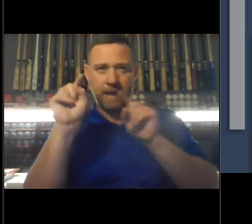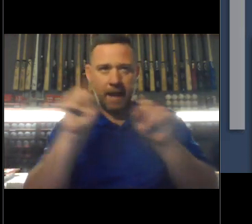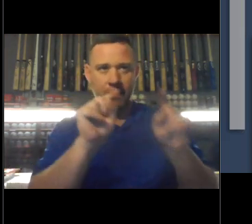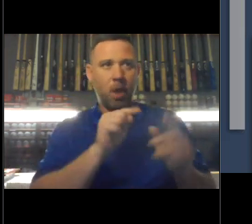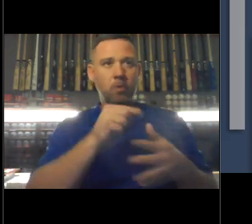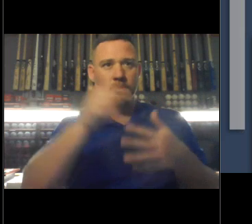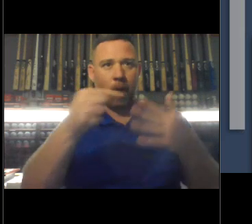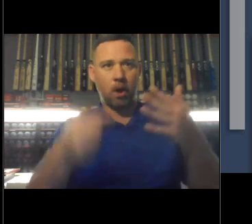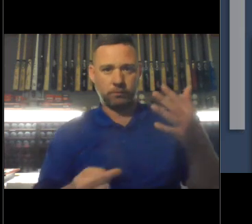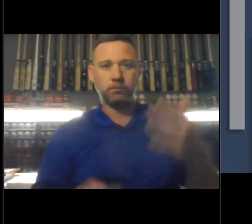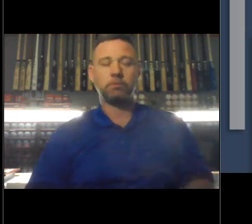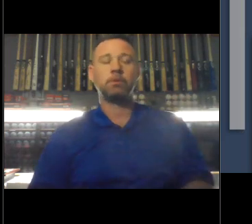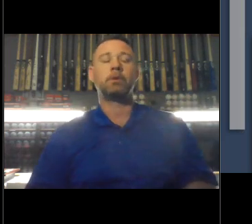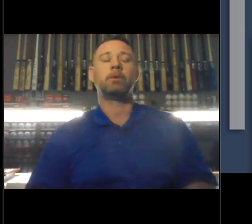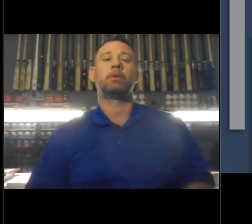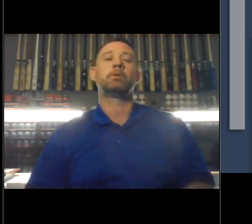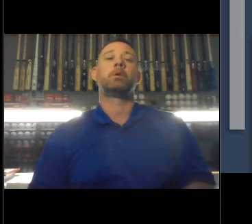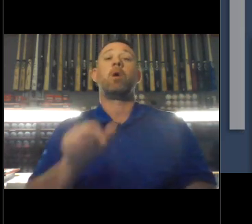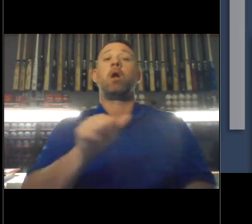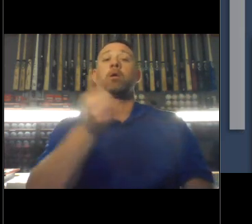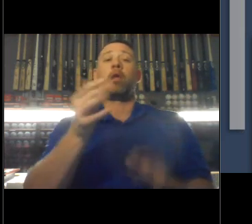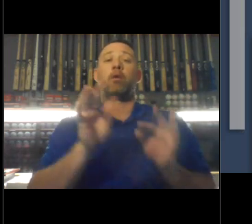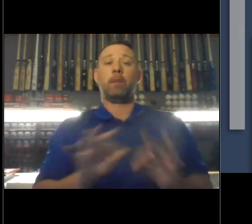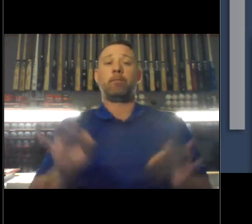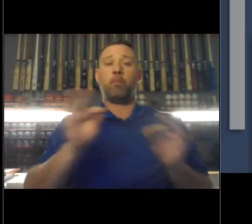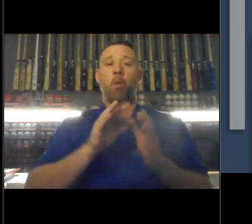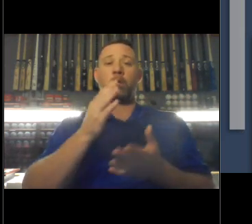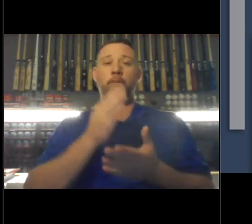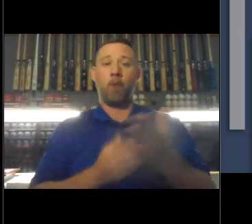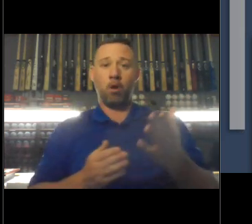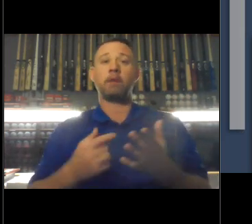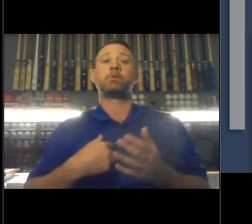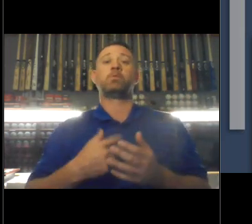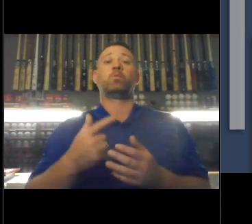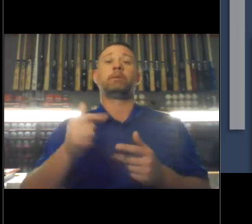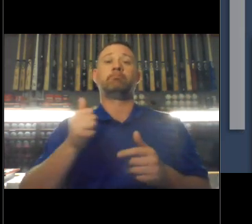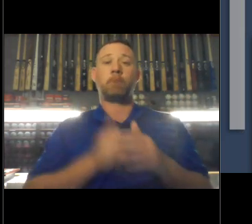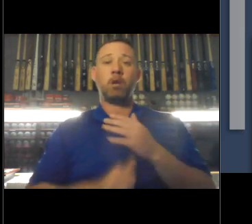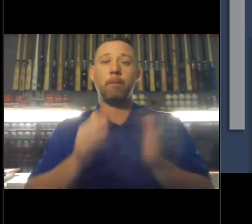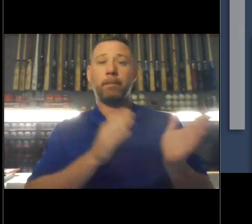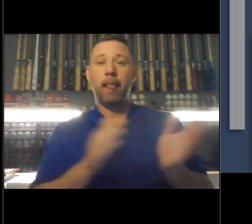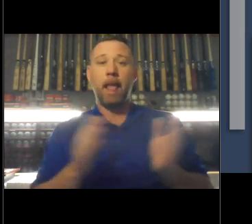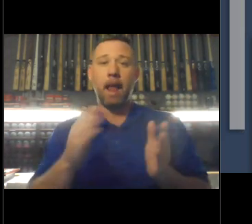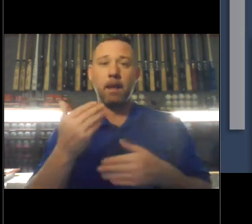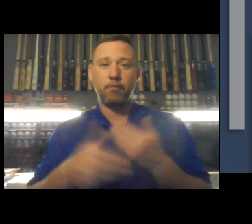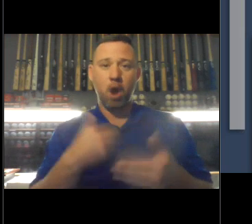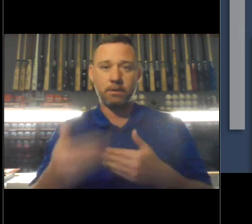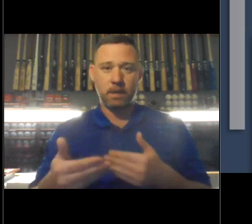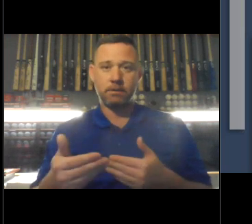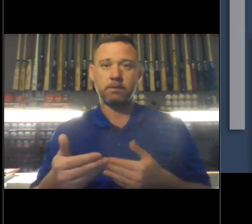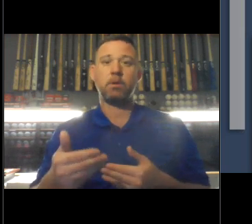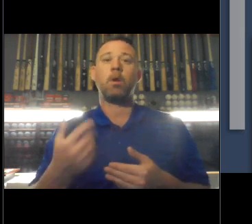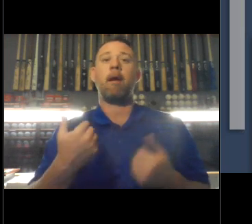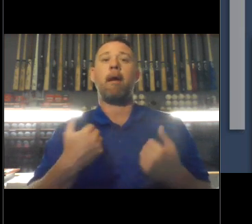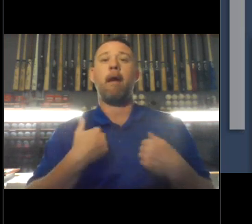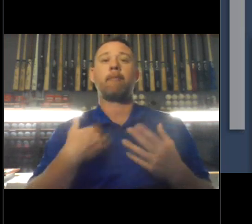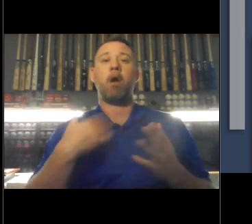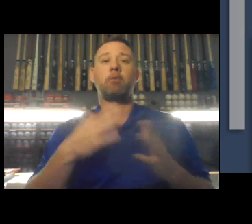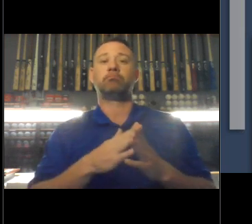would say another important factor in this is, as we undertake the planning process, we have our